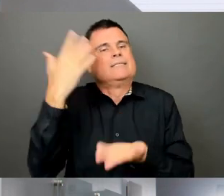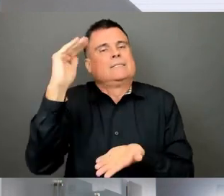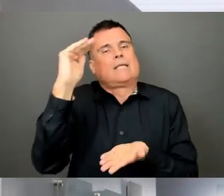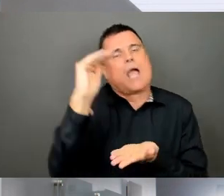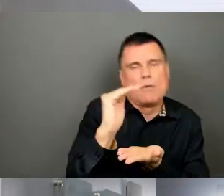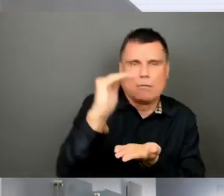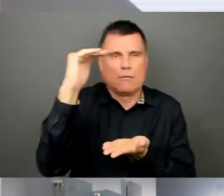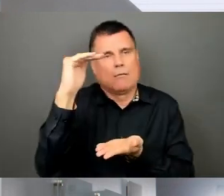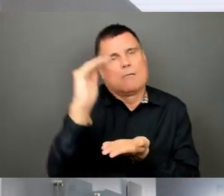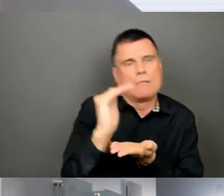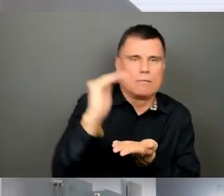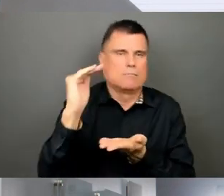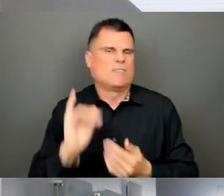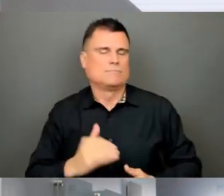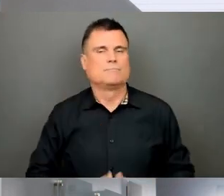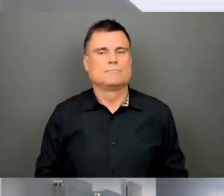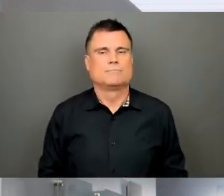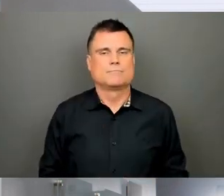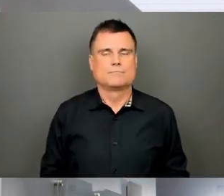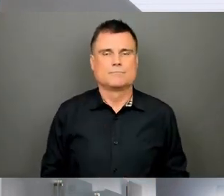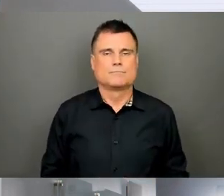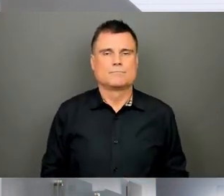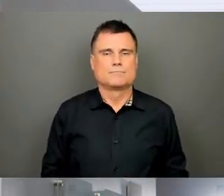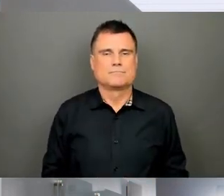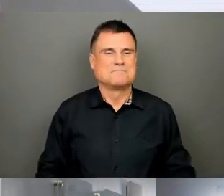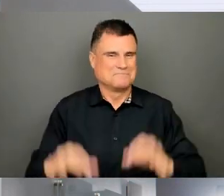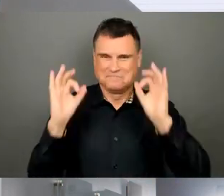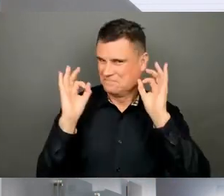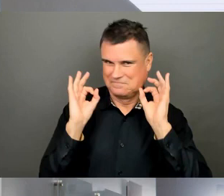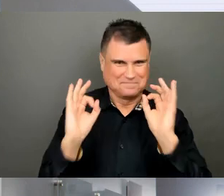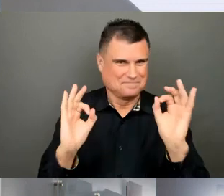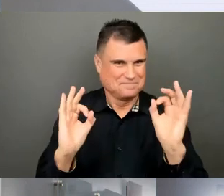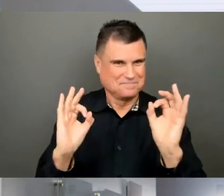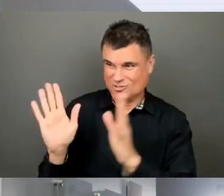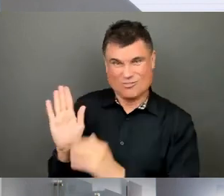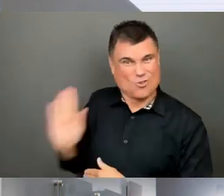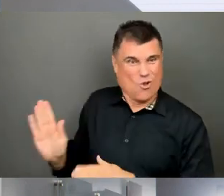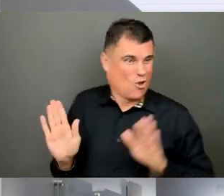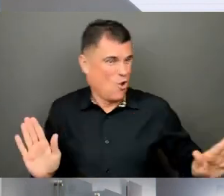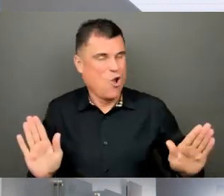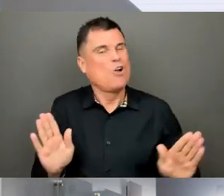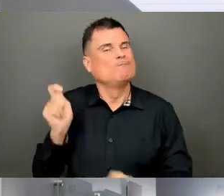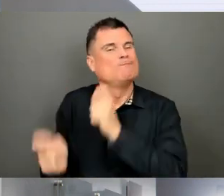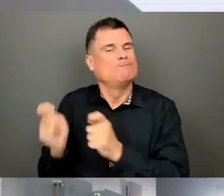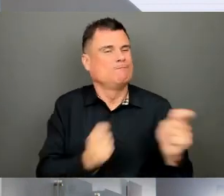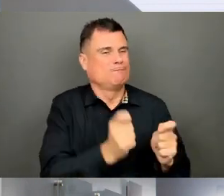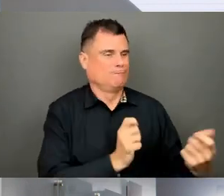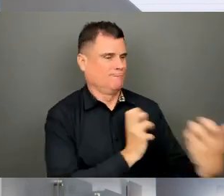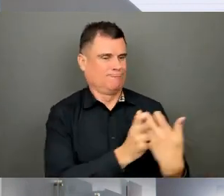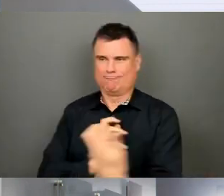more time. We'll go through all the grooves together, all right? Like Harmony Rose said, we're going to throw all those adaptations in there. So find your center of